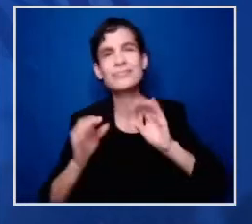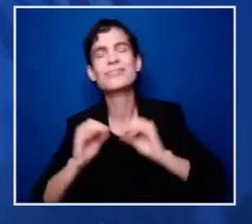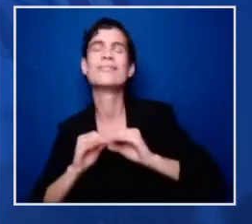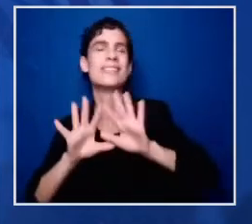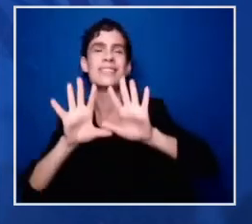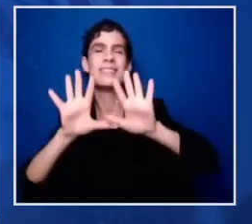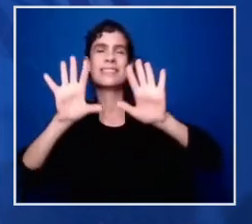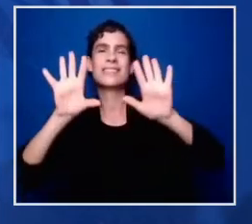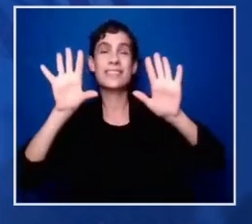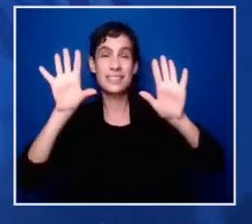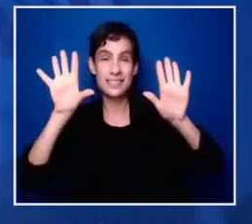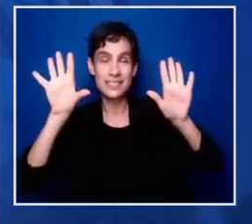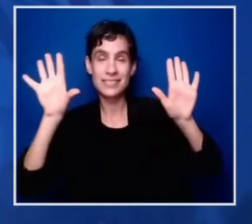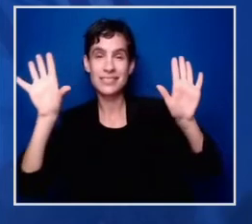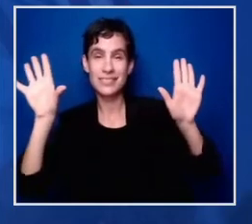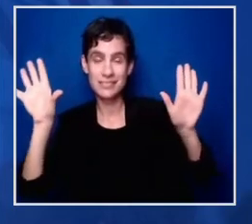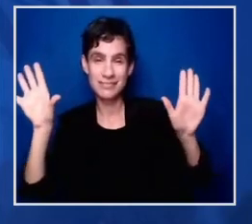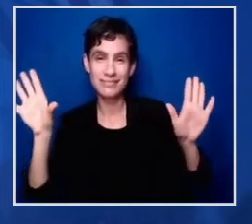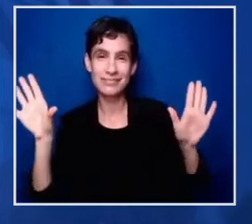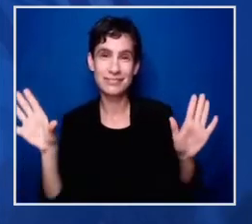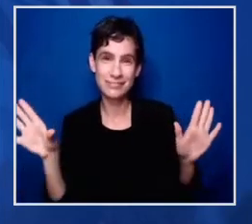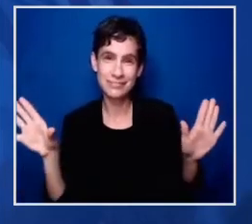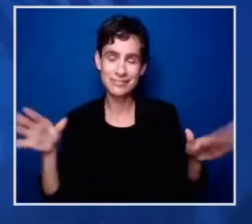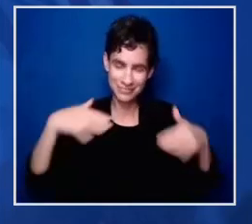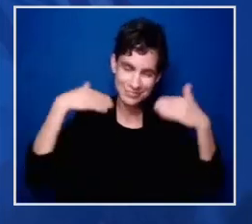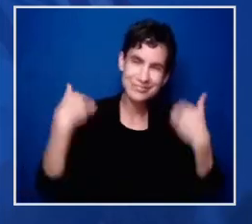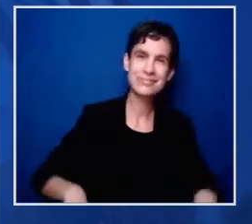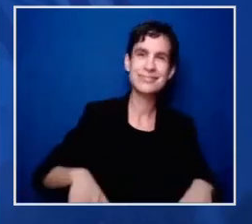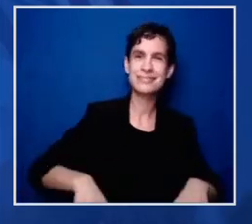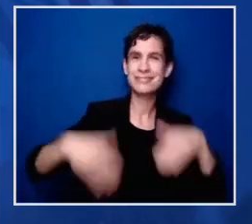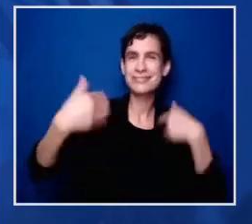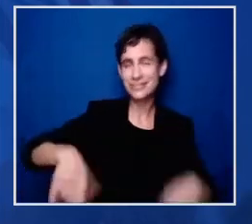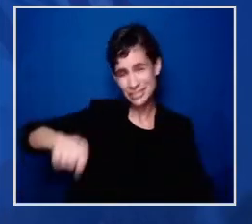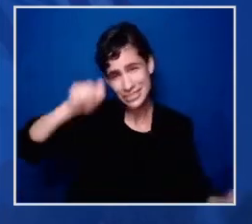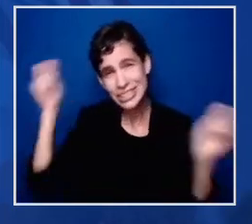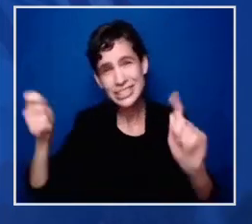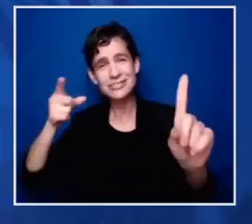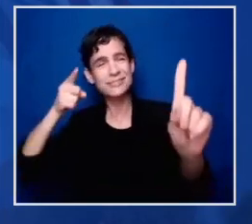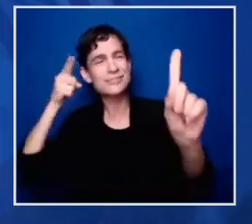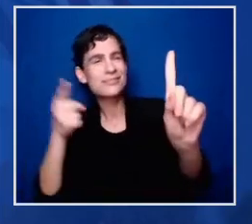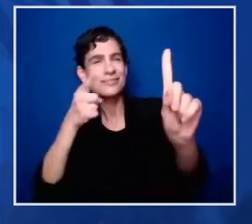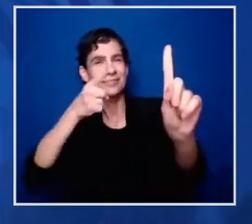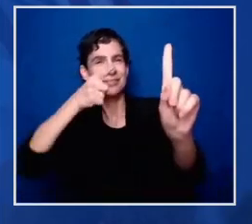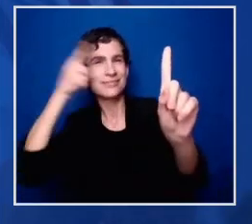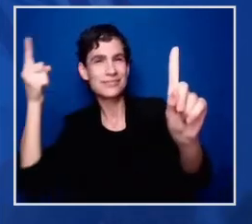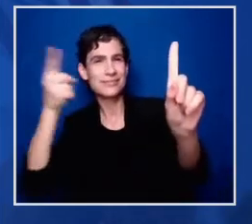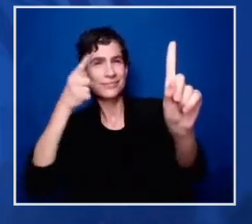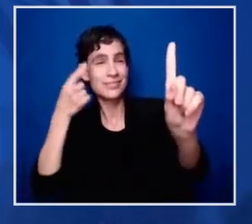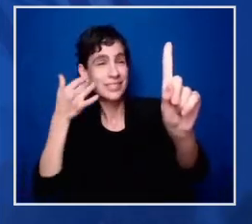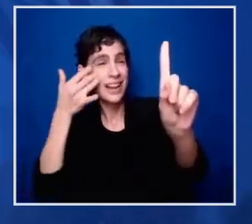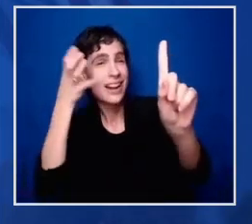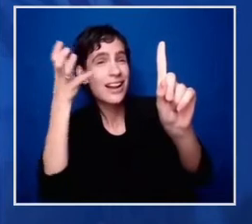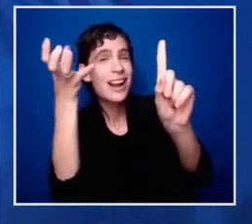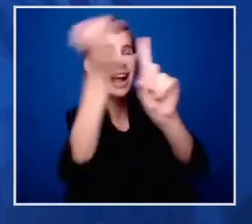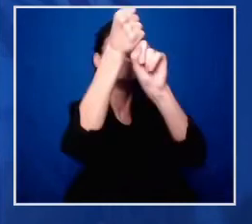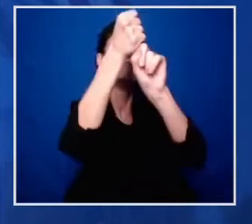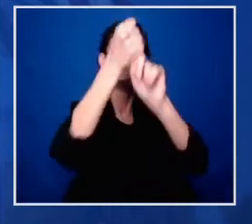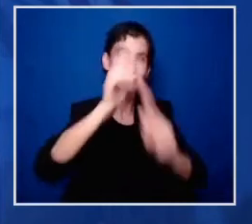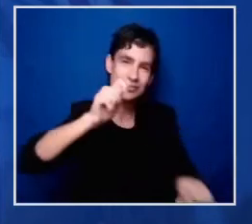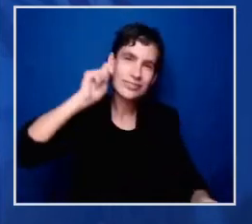Change is gonna find me, but it's up to me, all on me